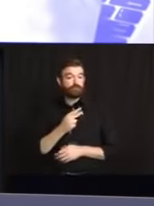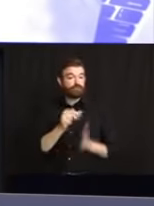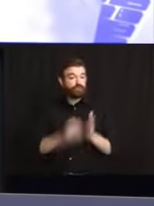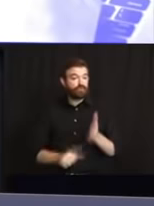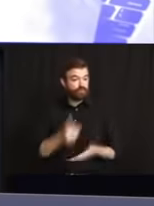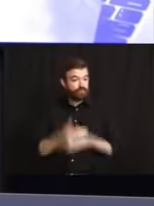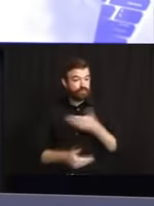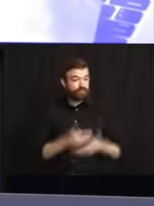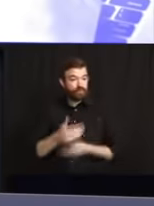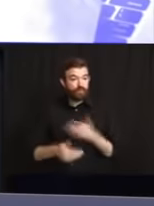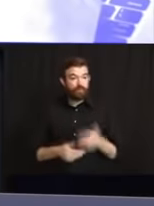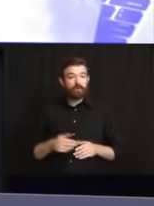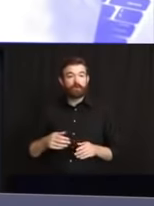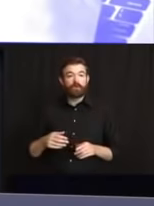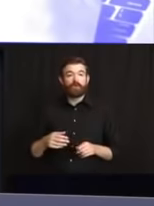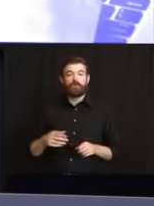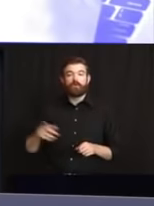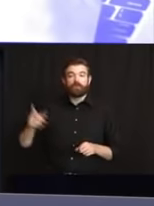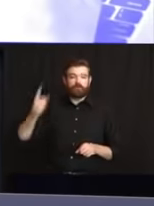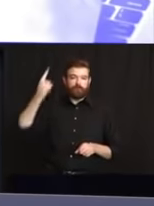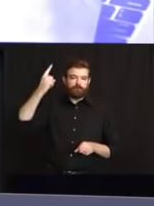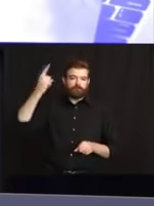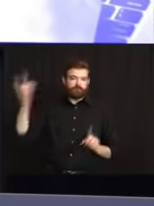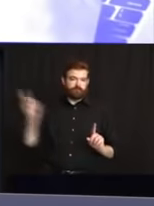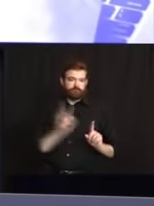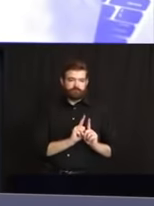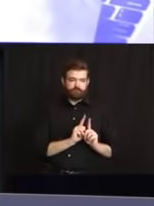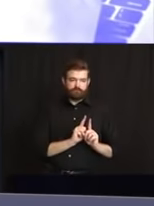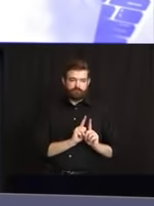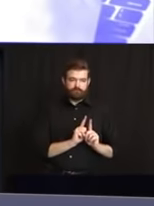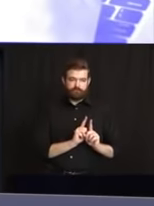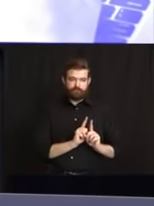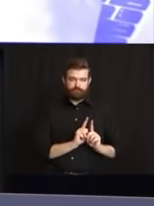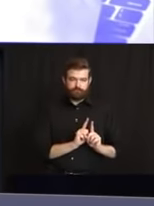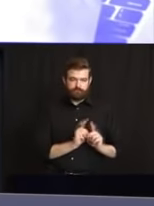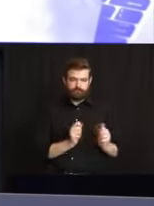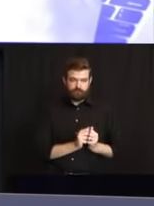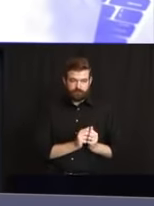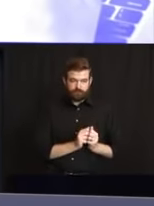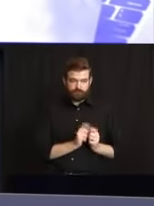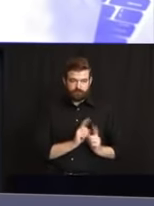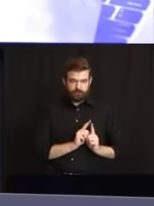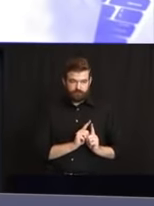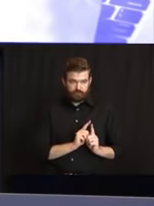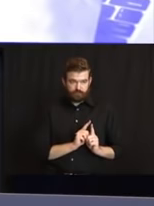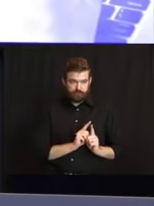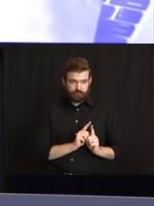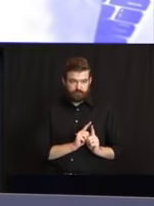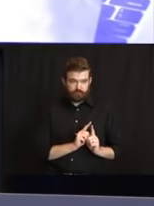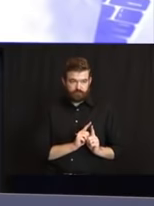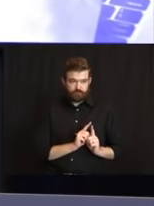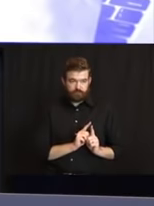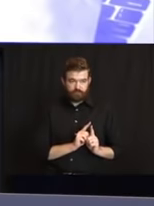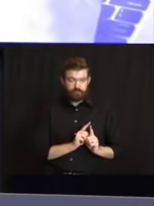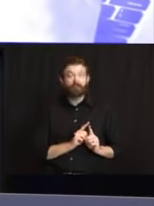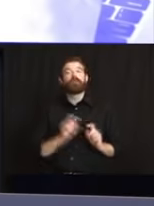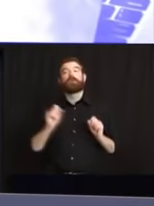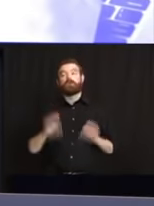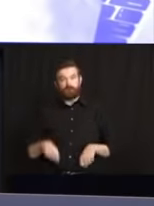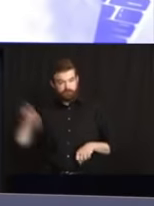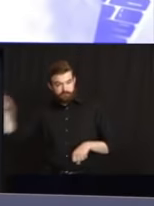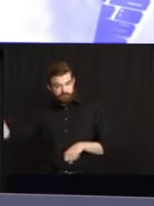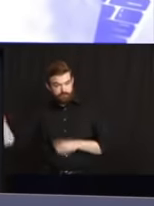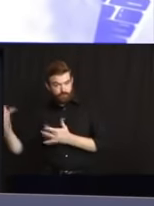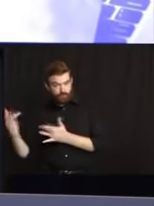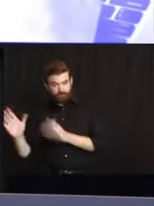area if there is enough space to allow for social distancing. The visitors may use the